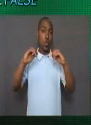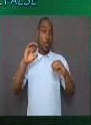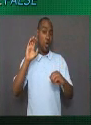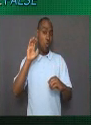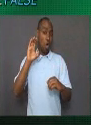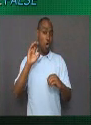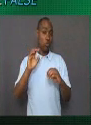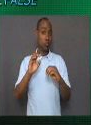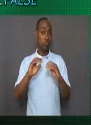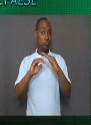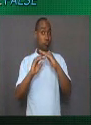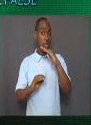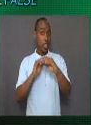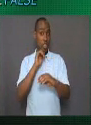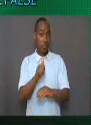not decrease.